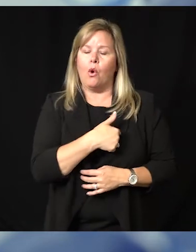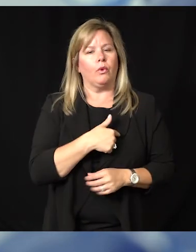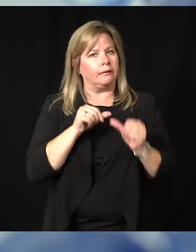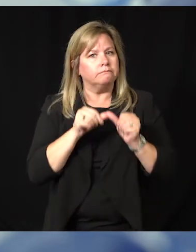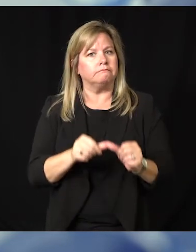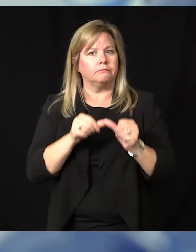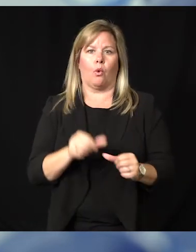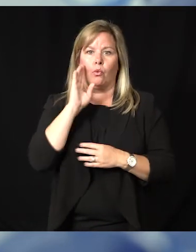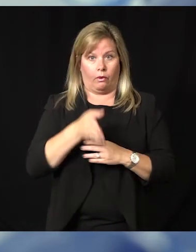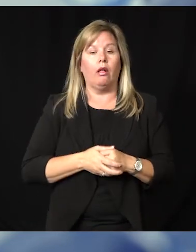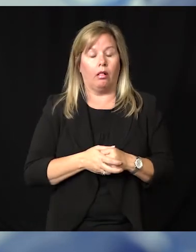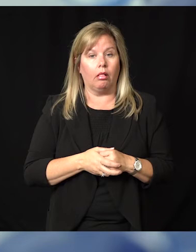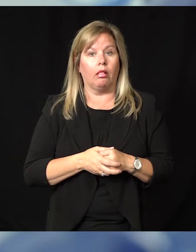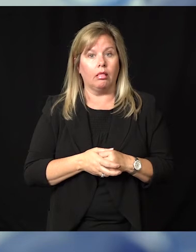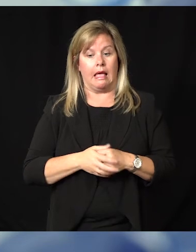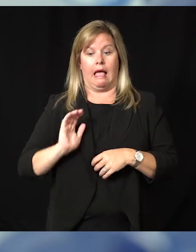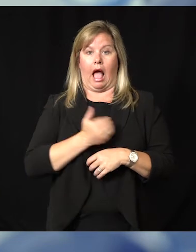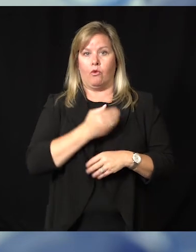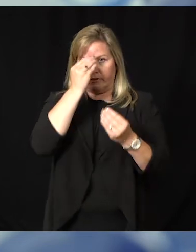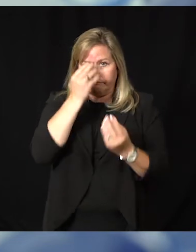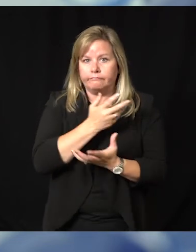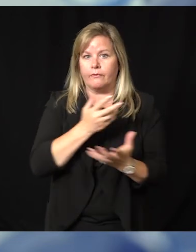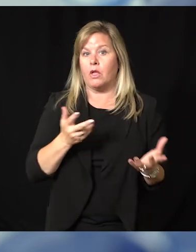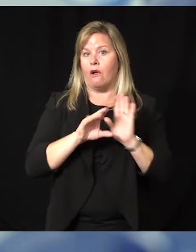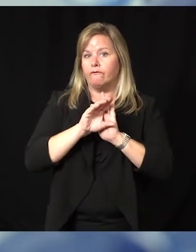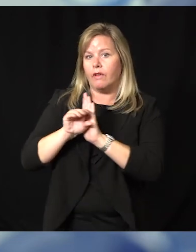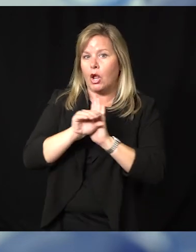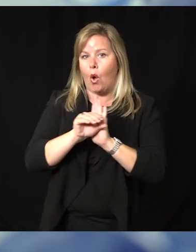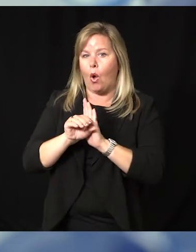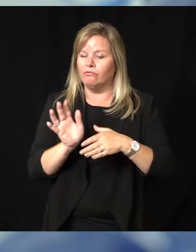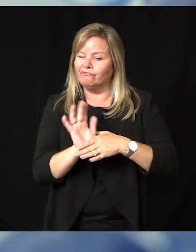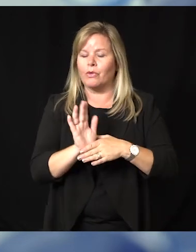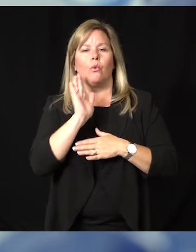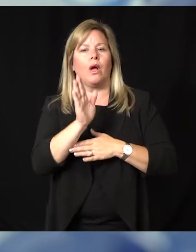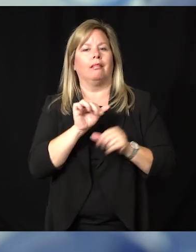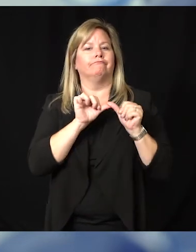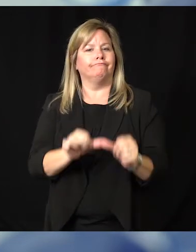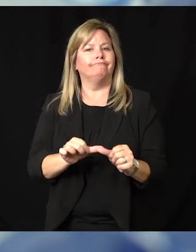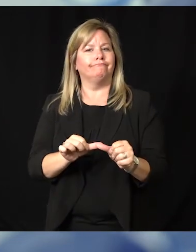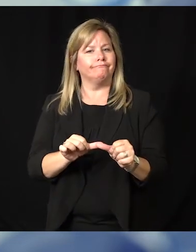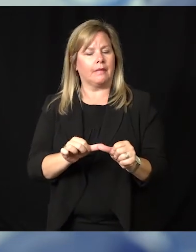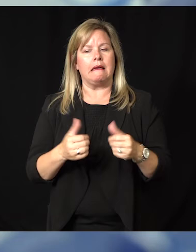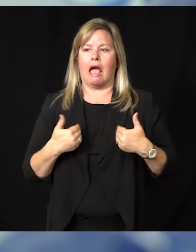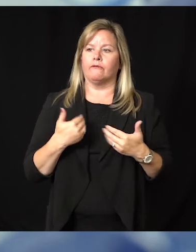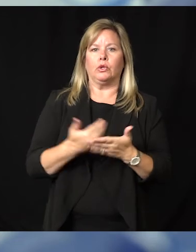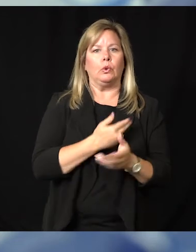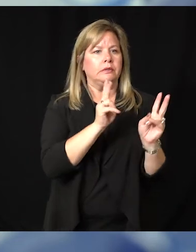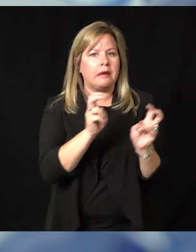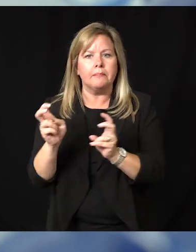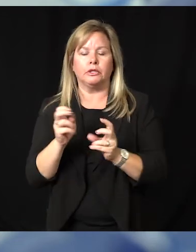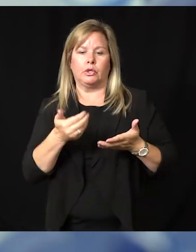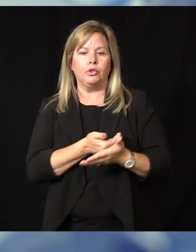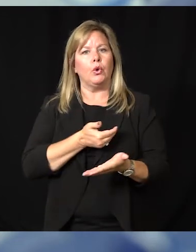you. We will continue these updates with a broader range of topics and also bring you some new and exciting ways to